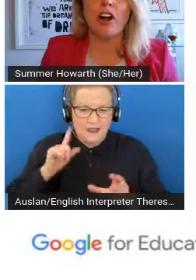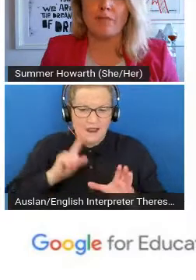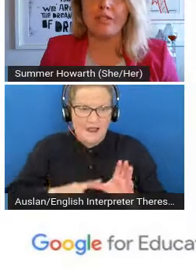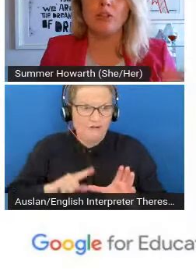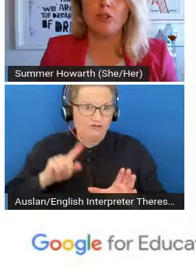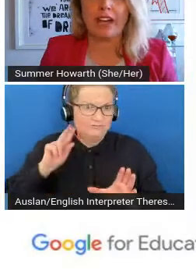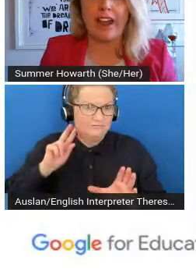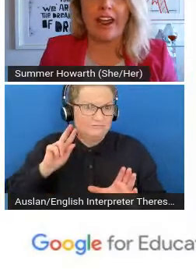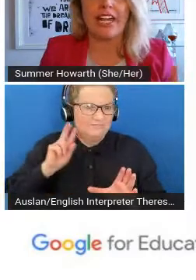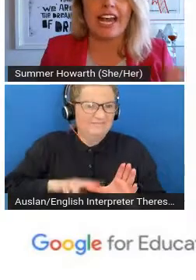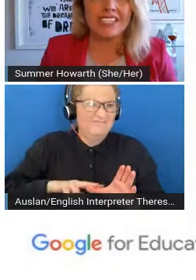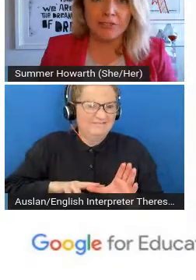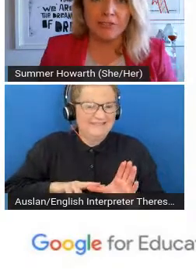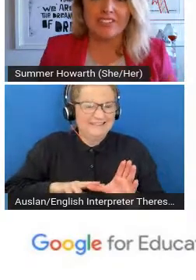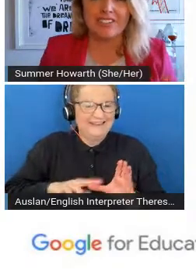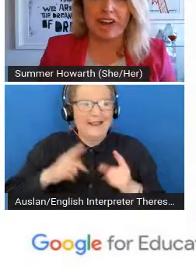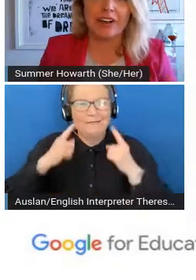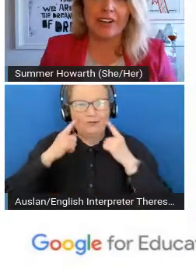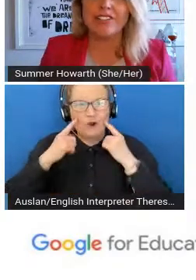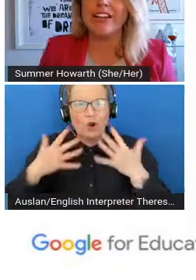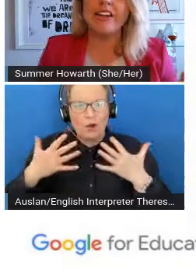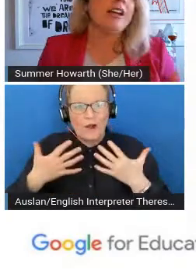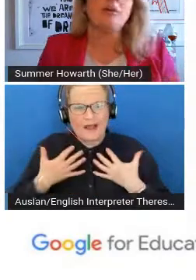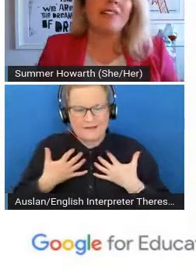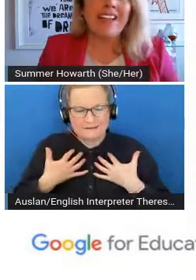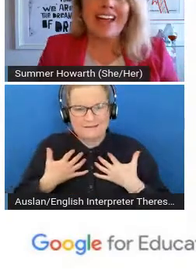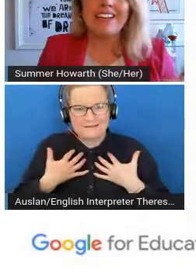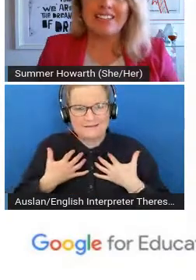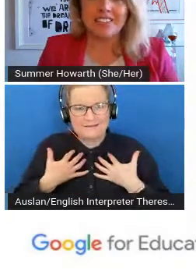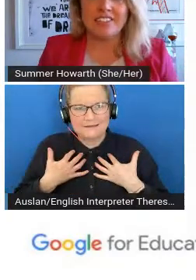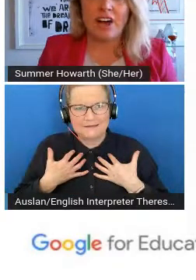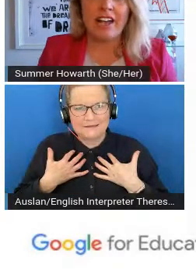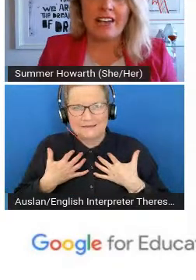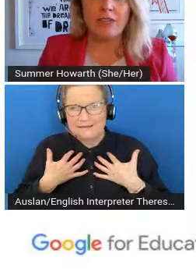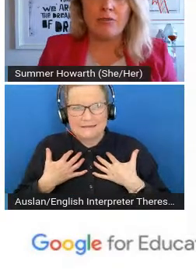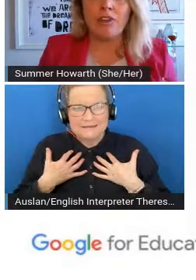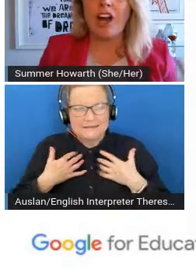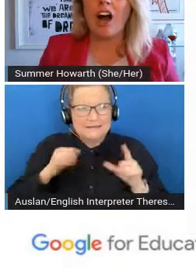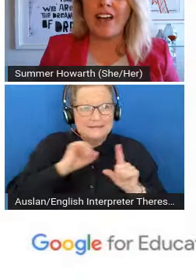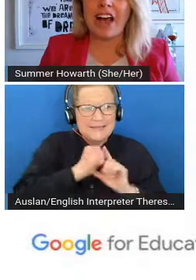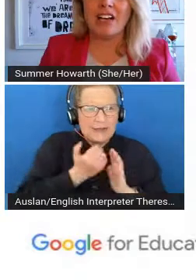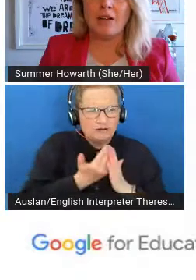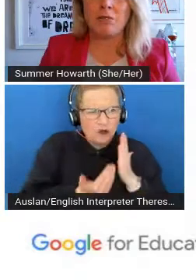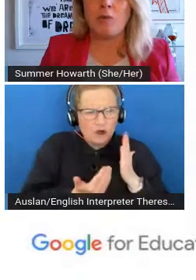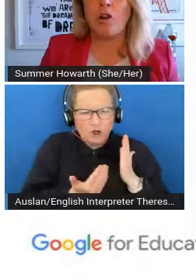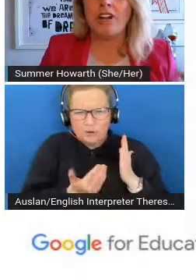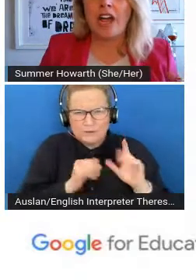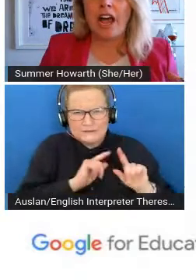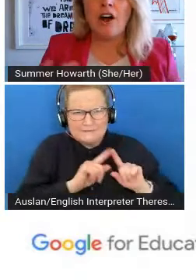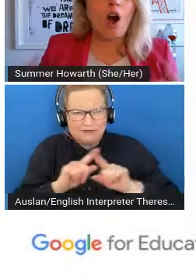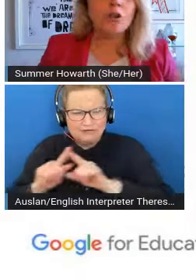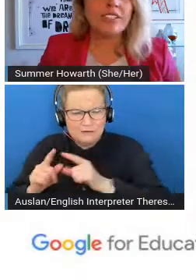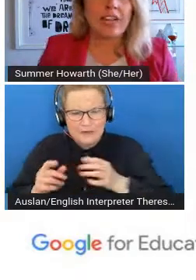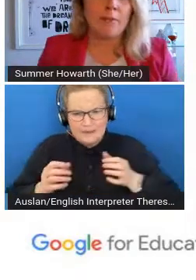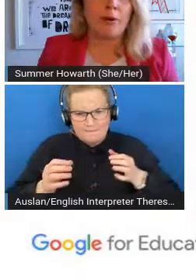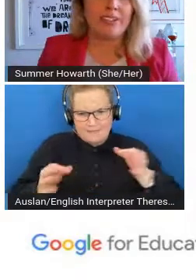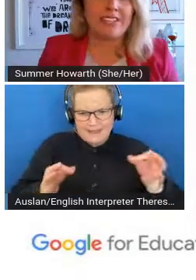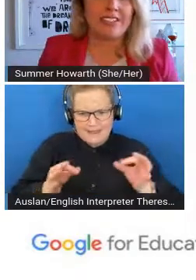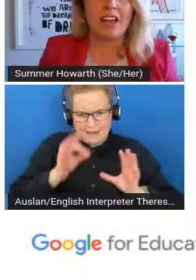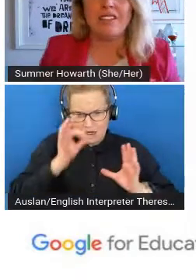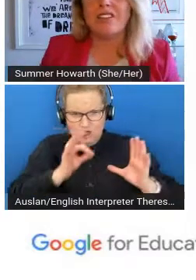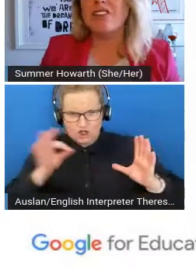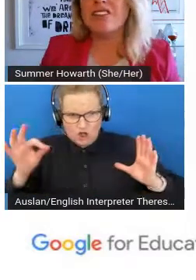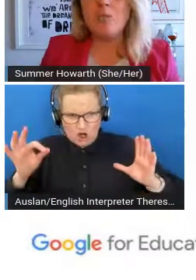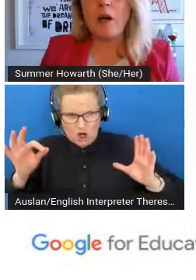we've got to kind of be looking ahead at different scenarios, planning and designing for the kind of outcomes we want and holding that